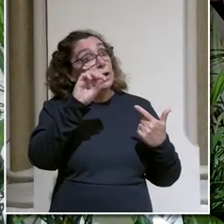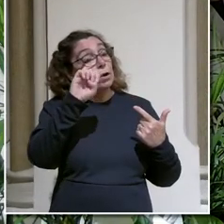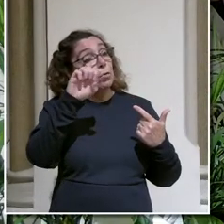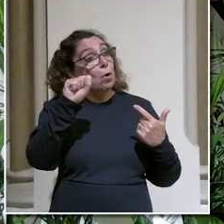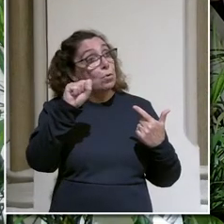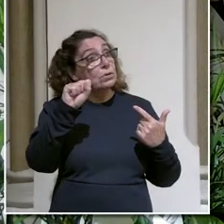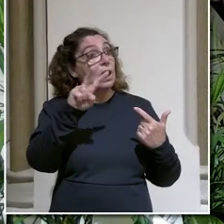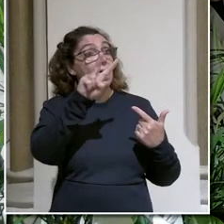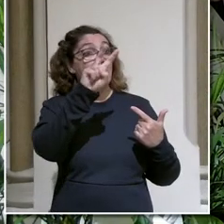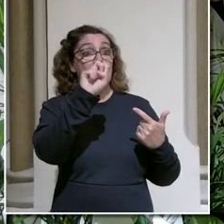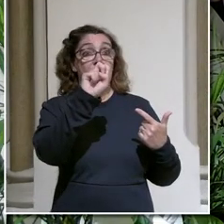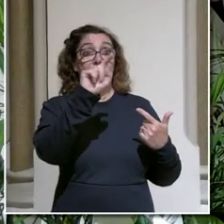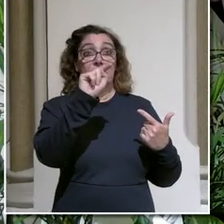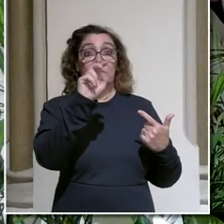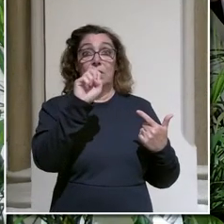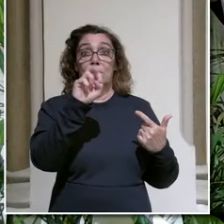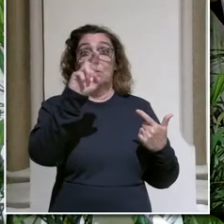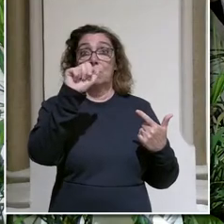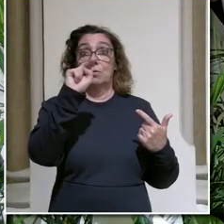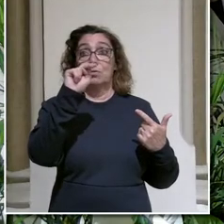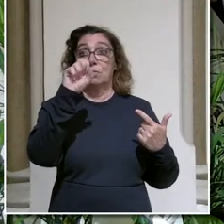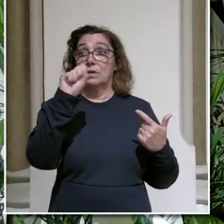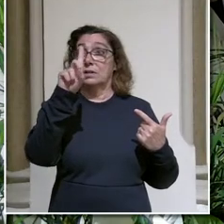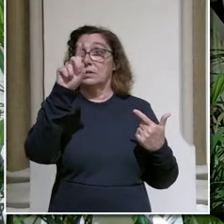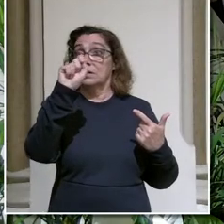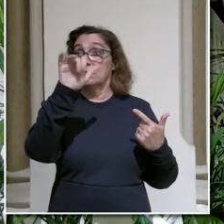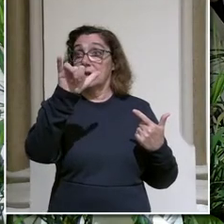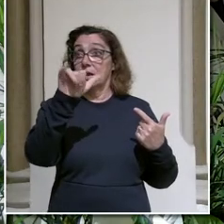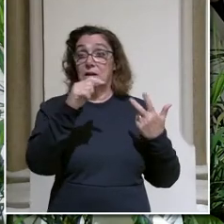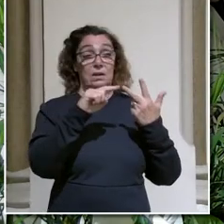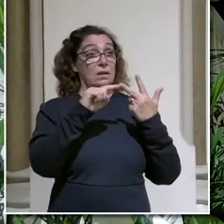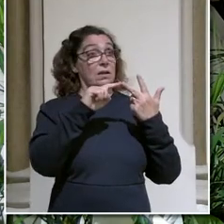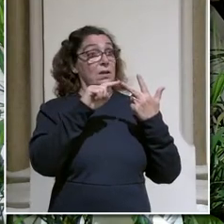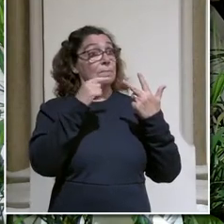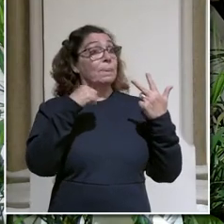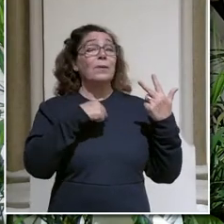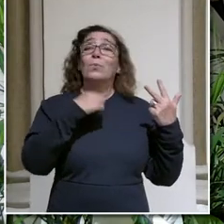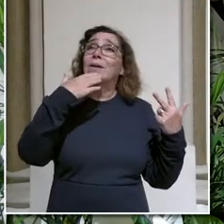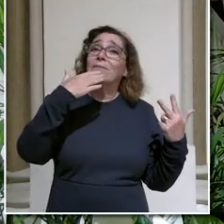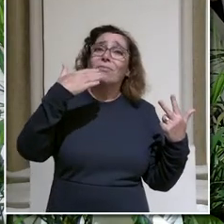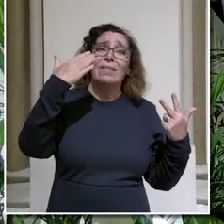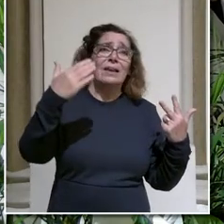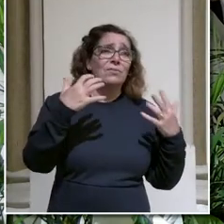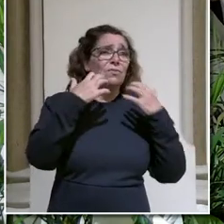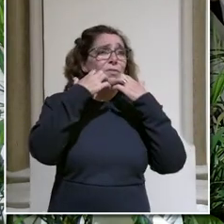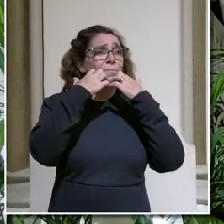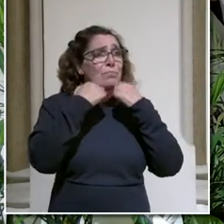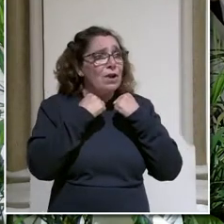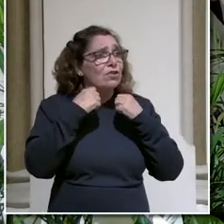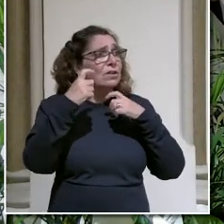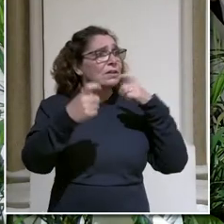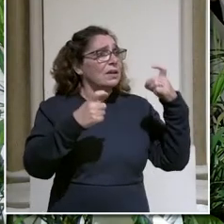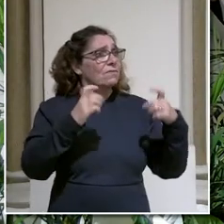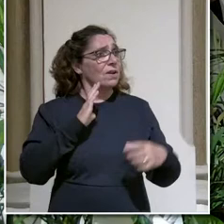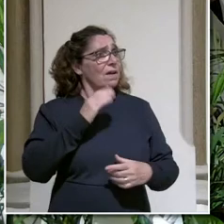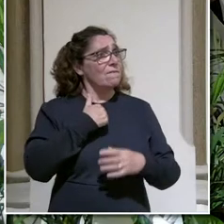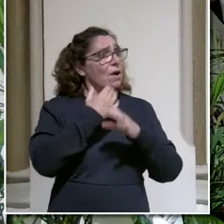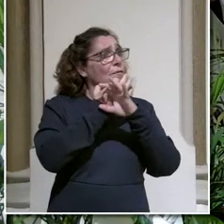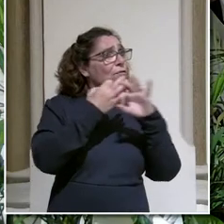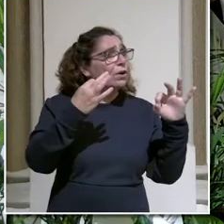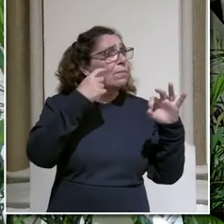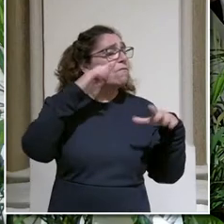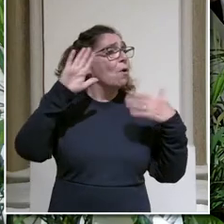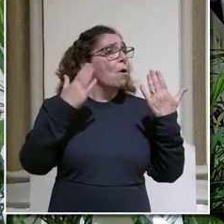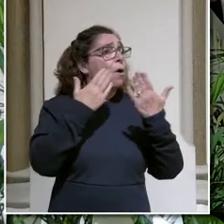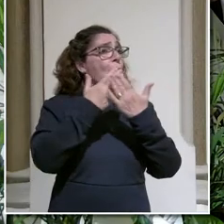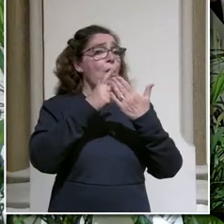Veterans Day. We stop to give thanks for the precious gift of our freedom and for all those